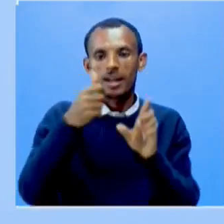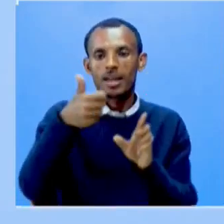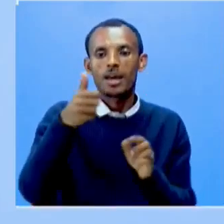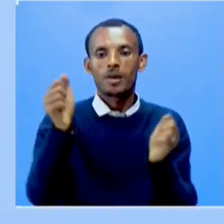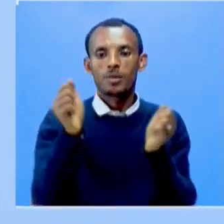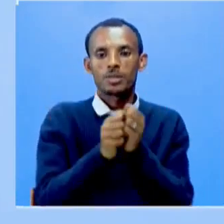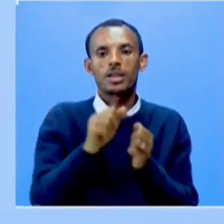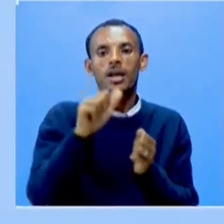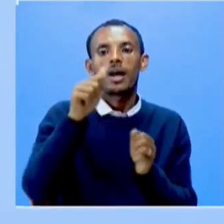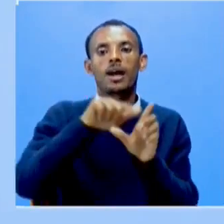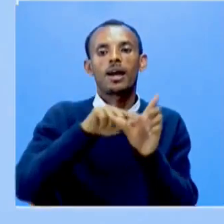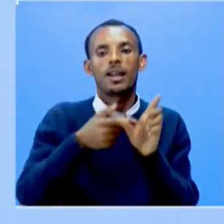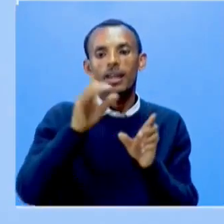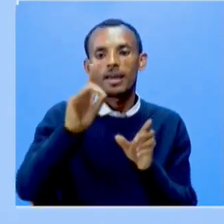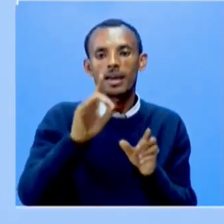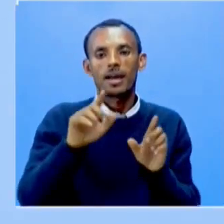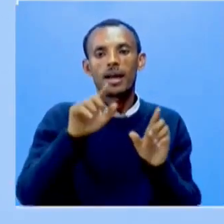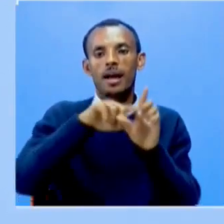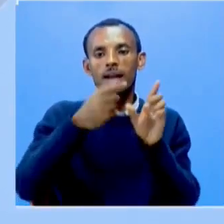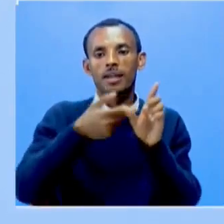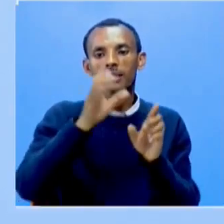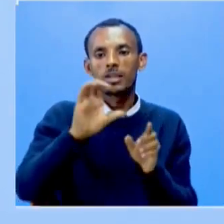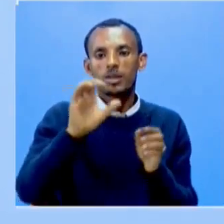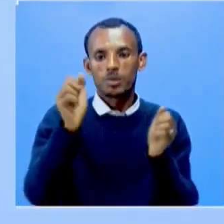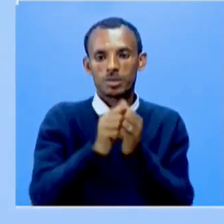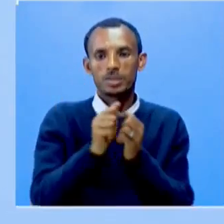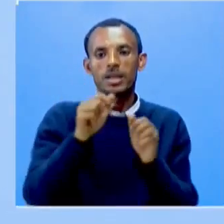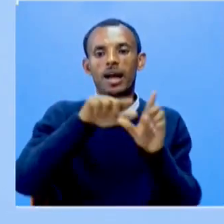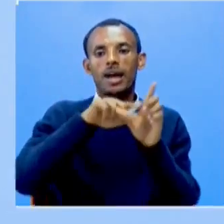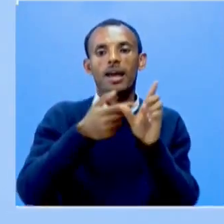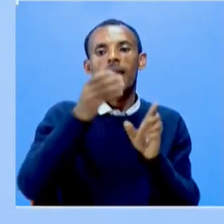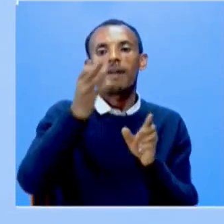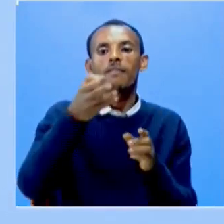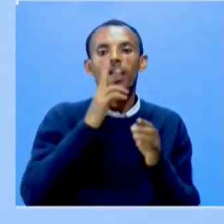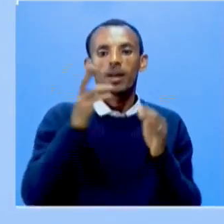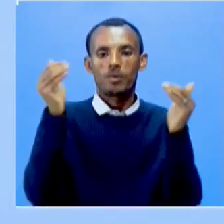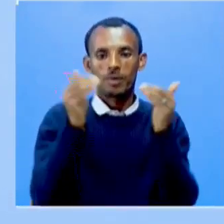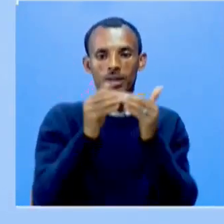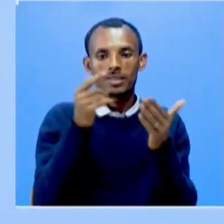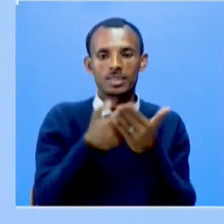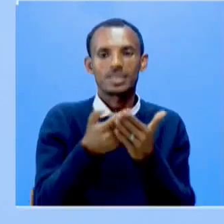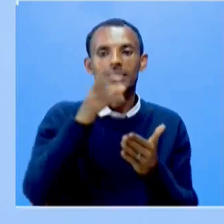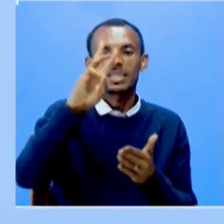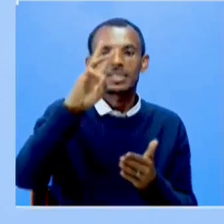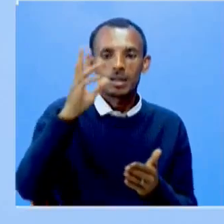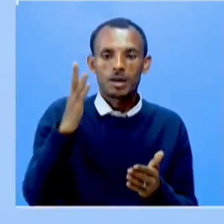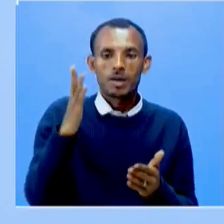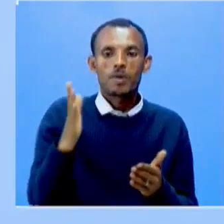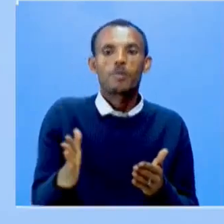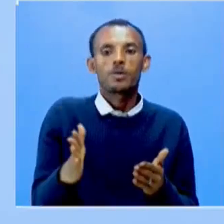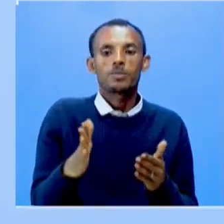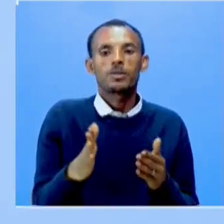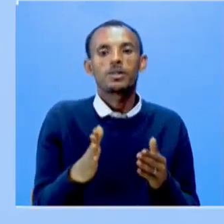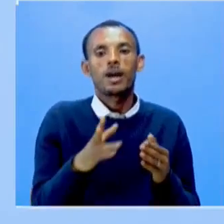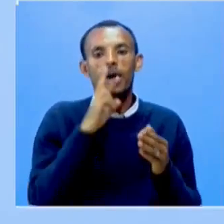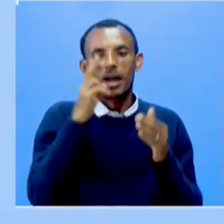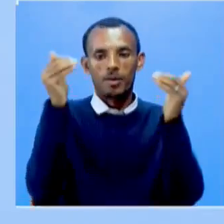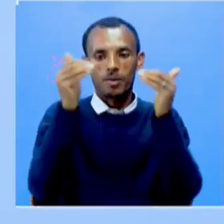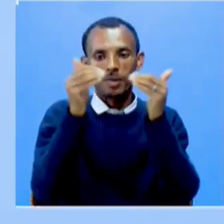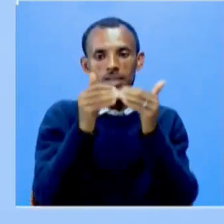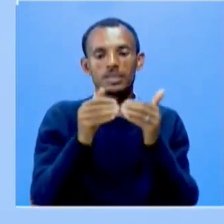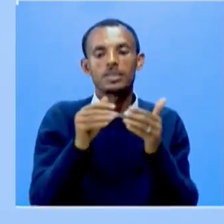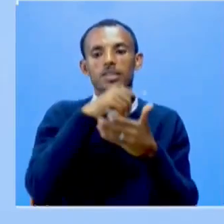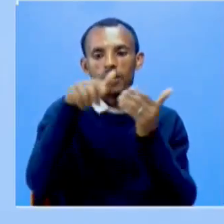with angle D, angle C, and angle F are congruent. These 6 corresponding parts of these two triangles are congruent,